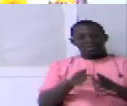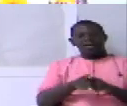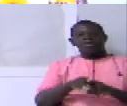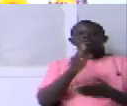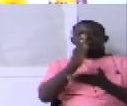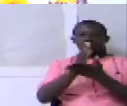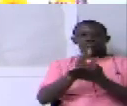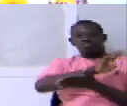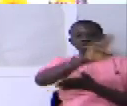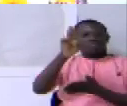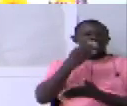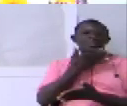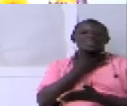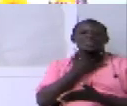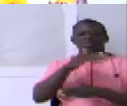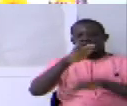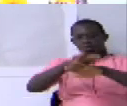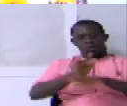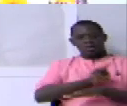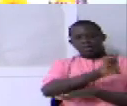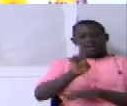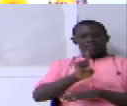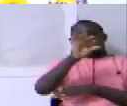it will not be easy for them.